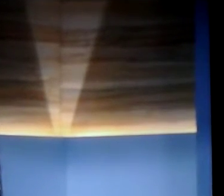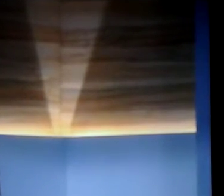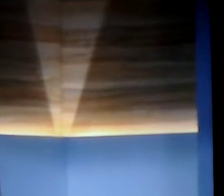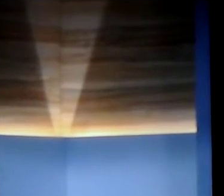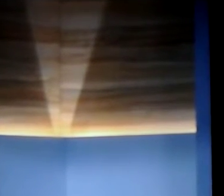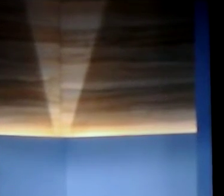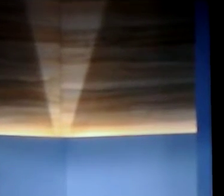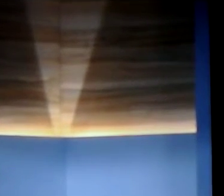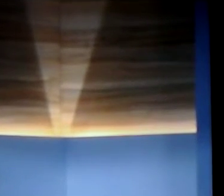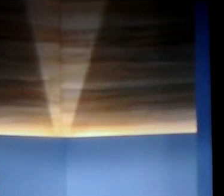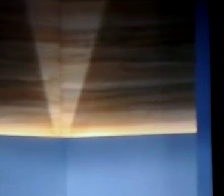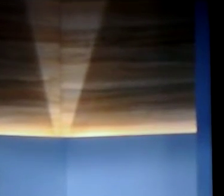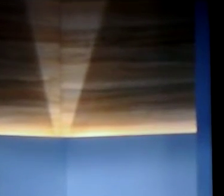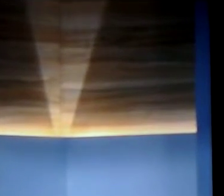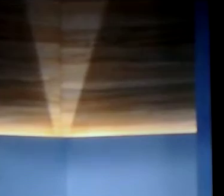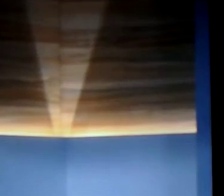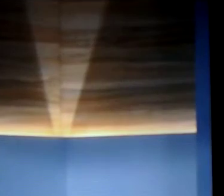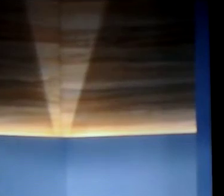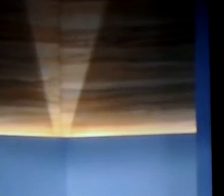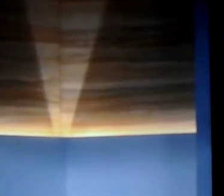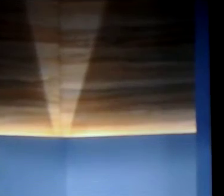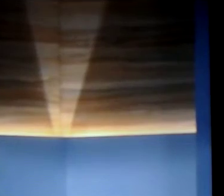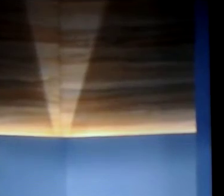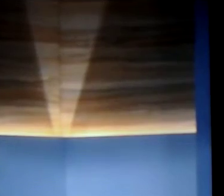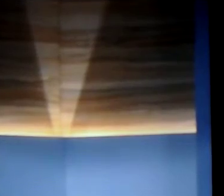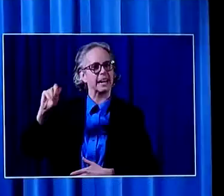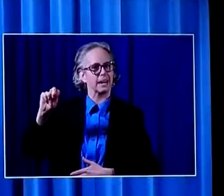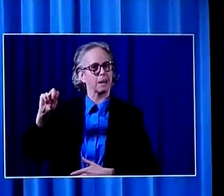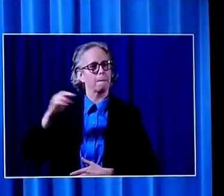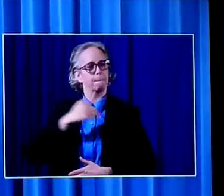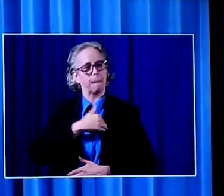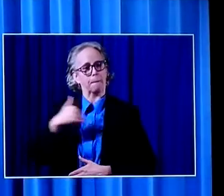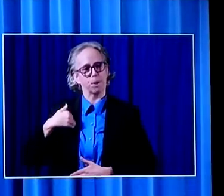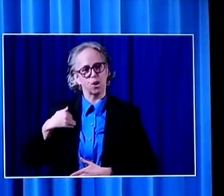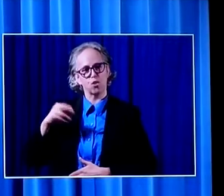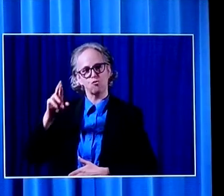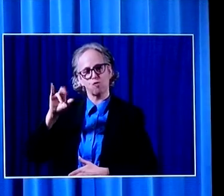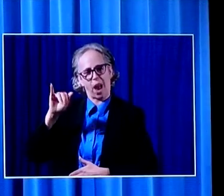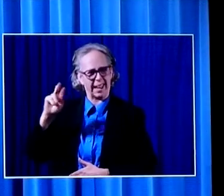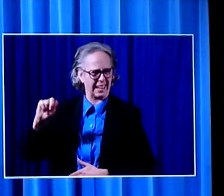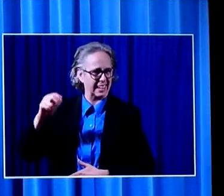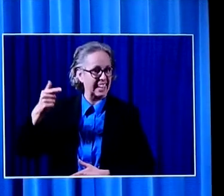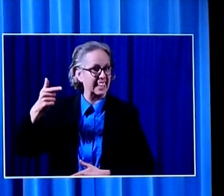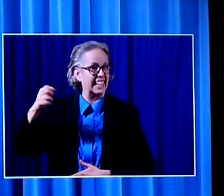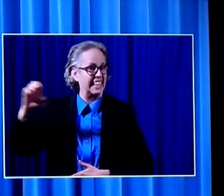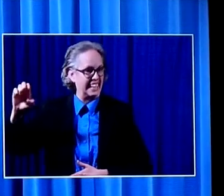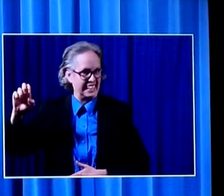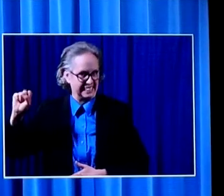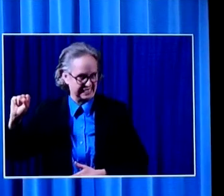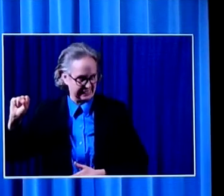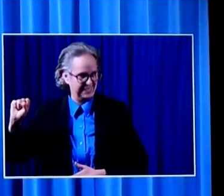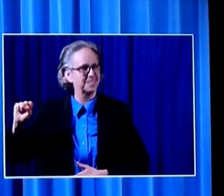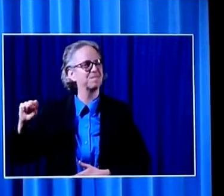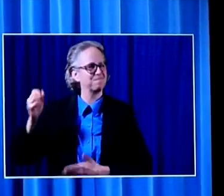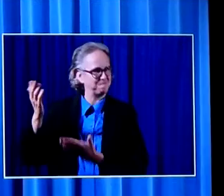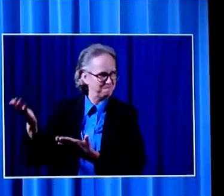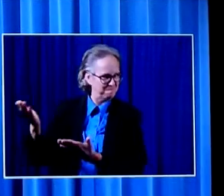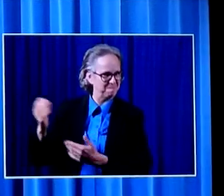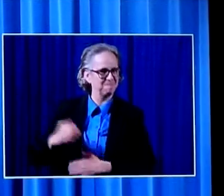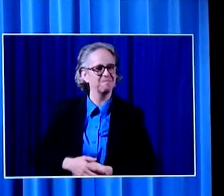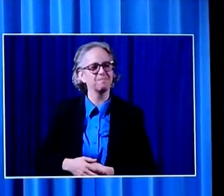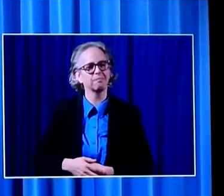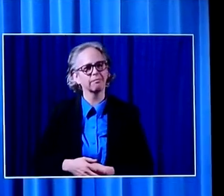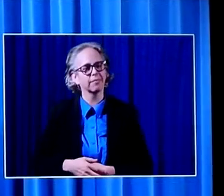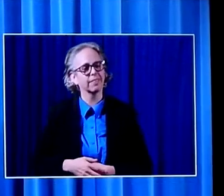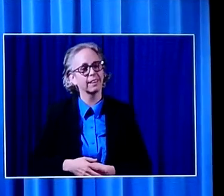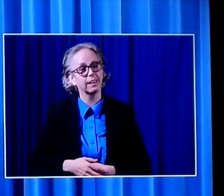conference. Here it is. Columbus and The news about the coronavirus. Youth Services Director. That's right.